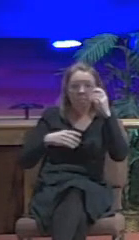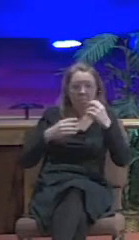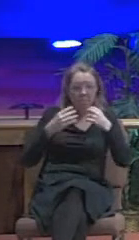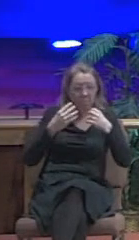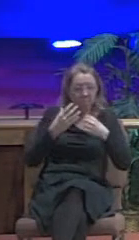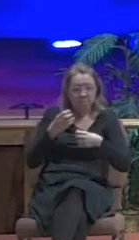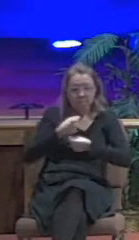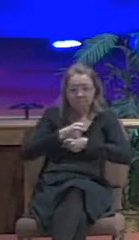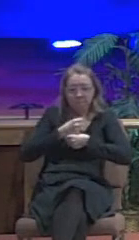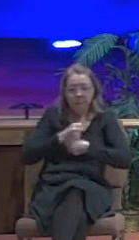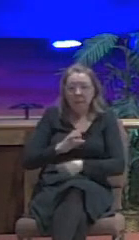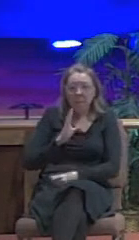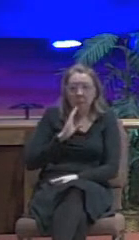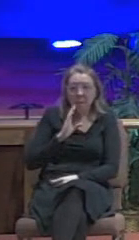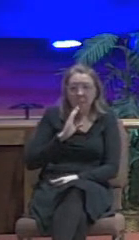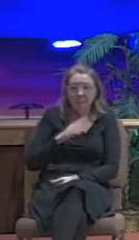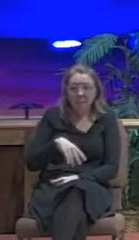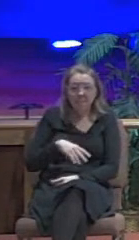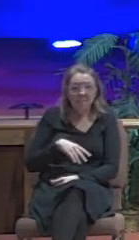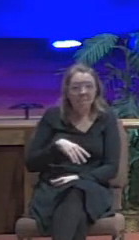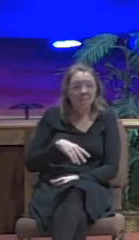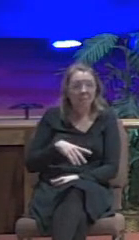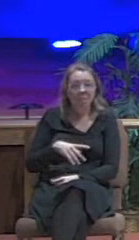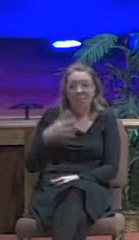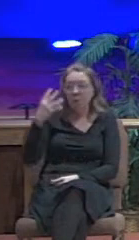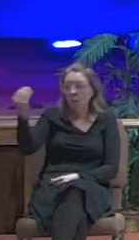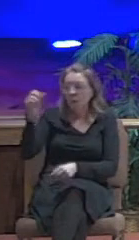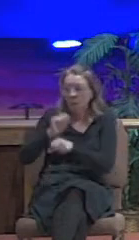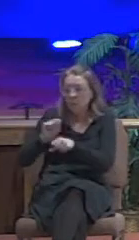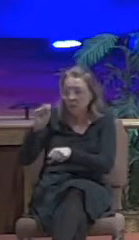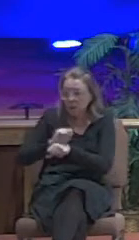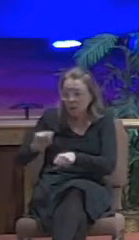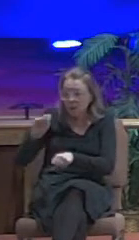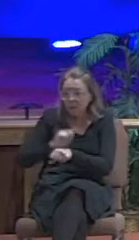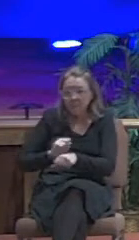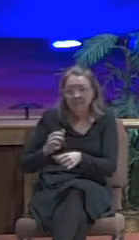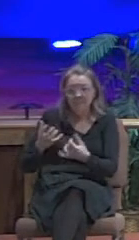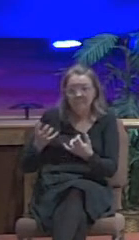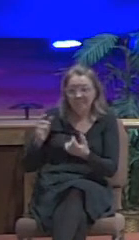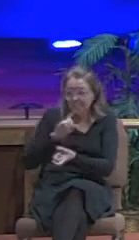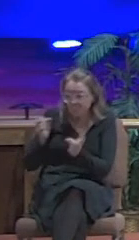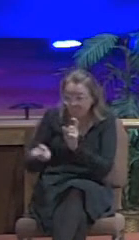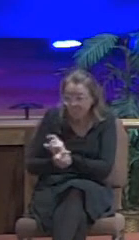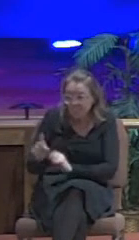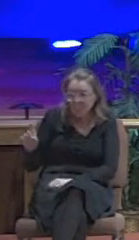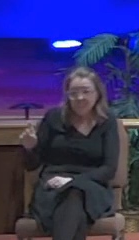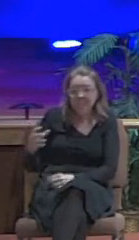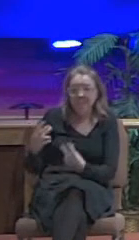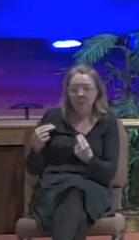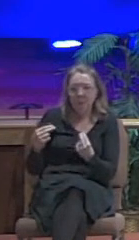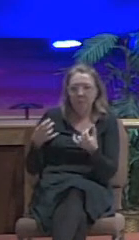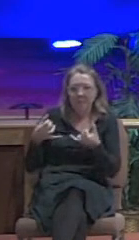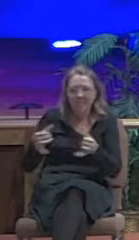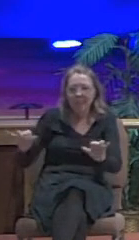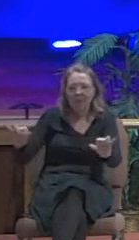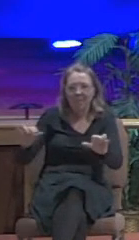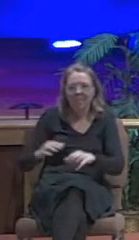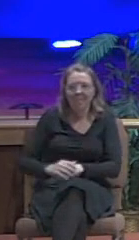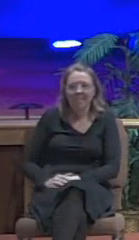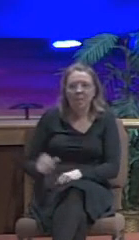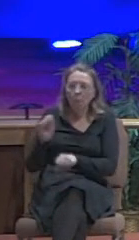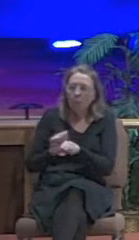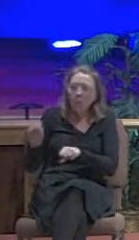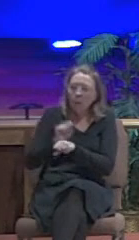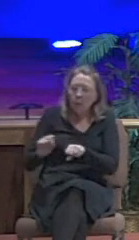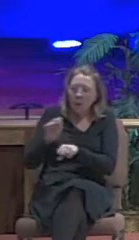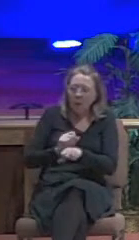really changed that much? We're still spinning our wheels just existing. And I hear the Father saying, look